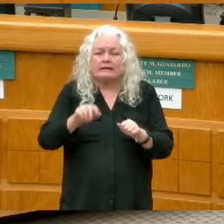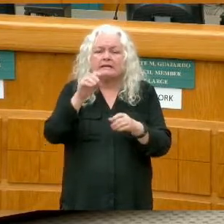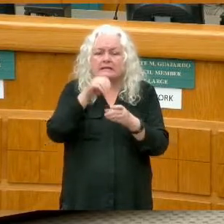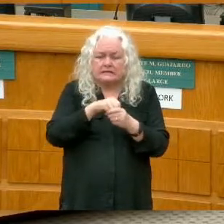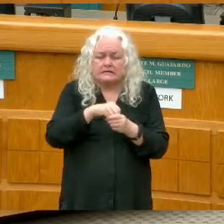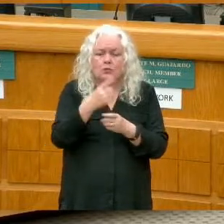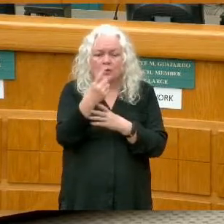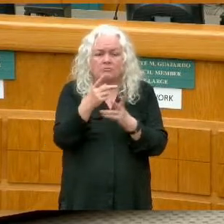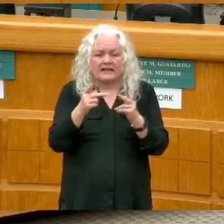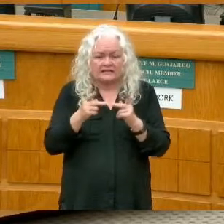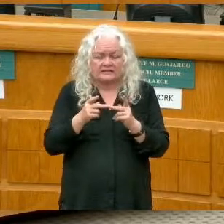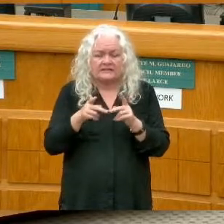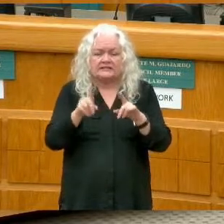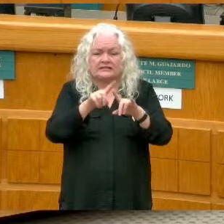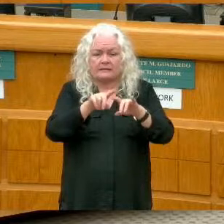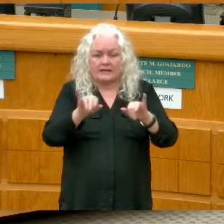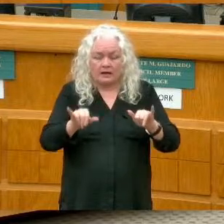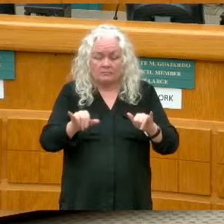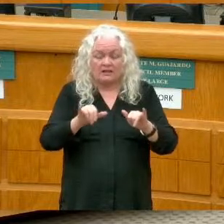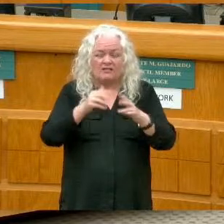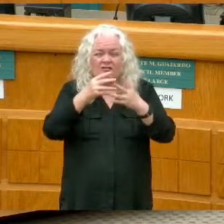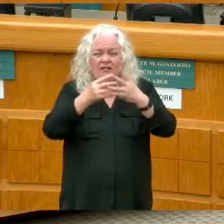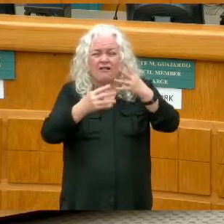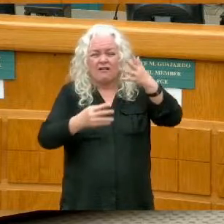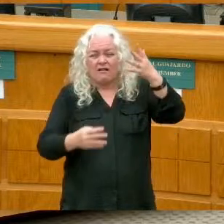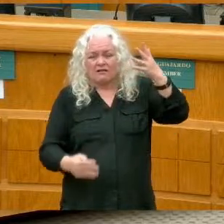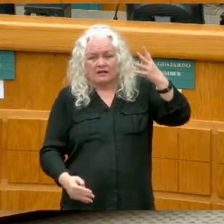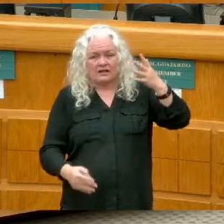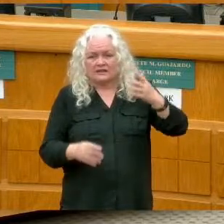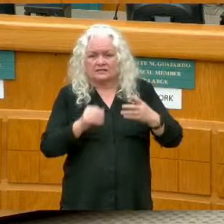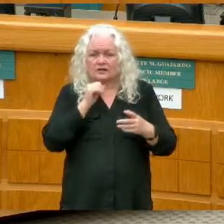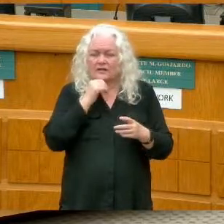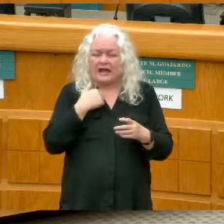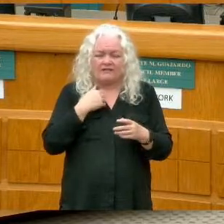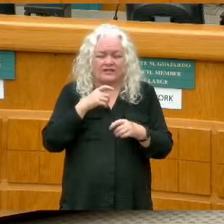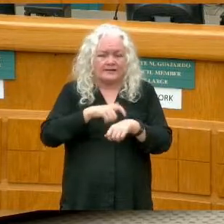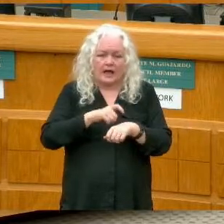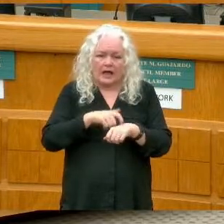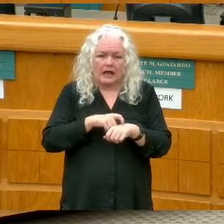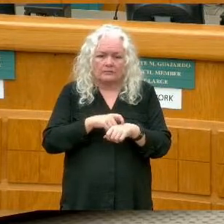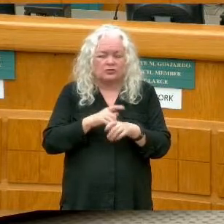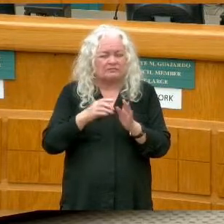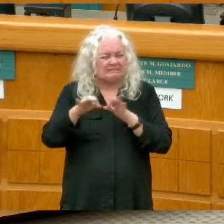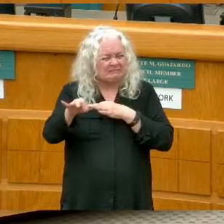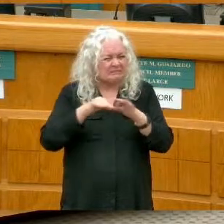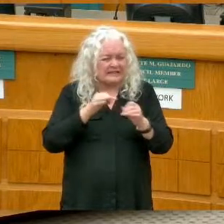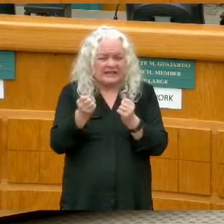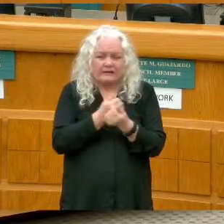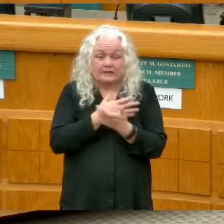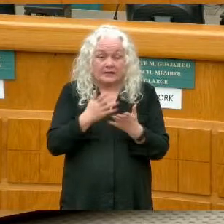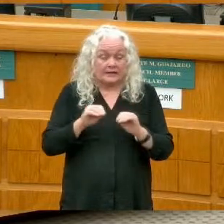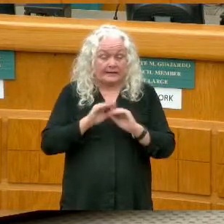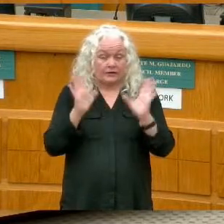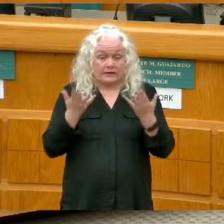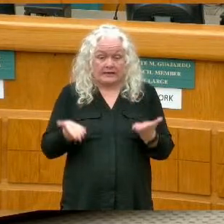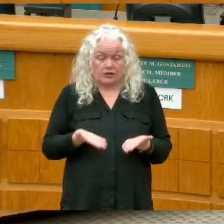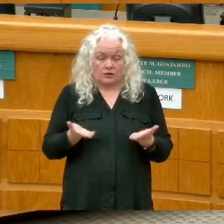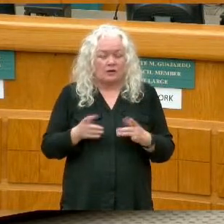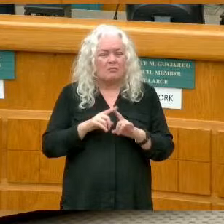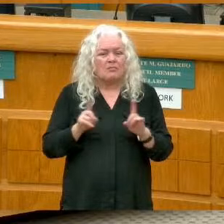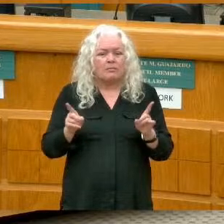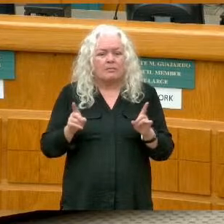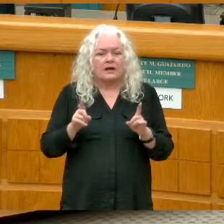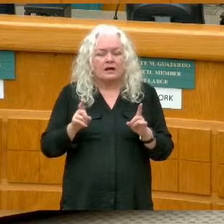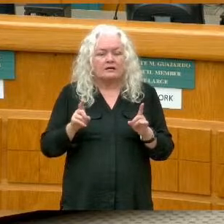facility. And it's a long list. We don't have the space to show it to you here, but there is